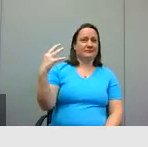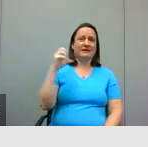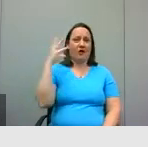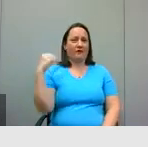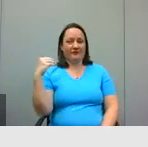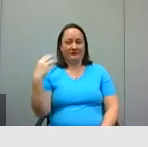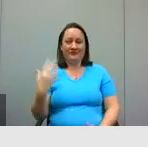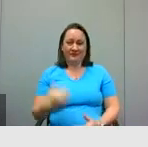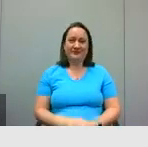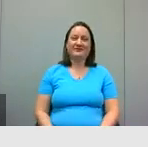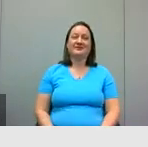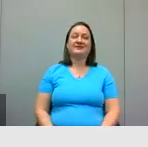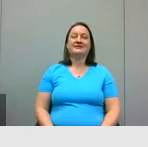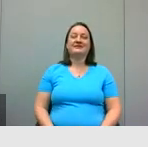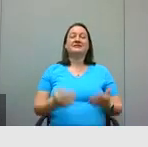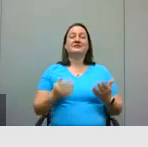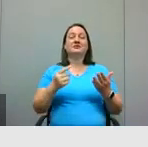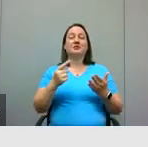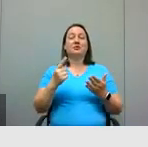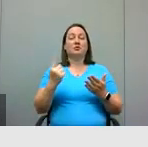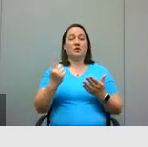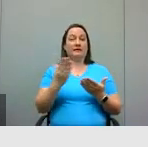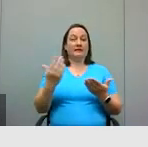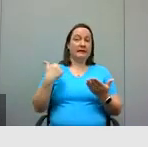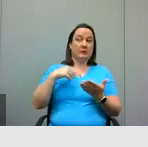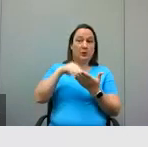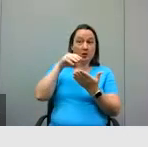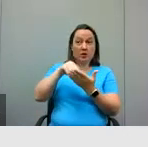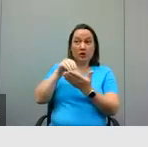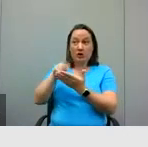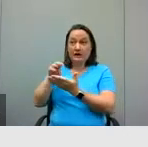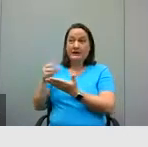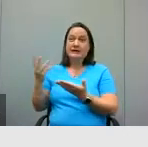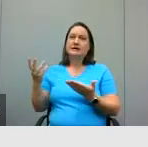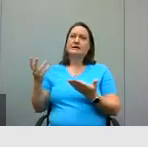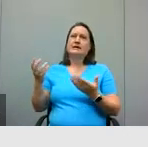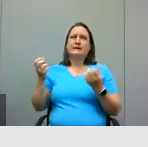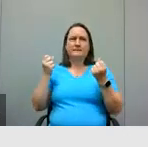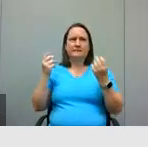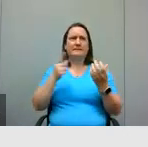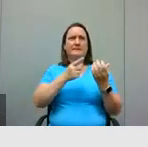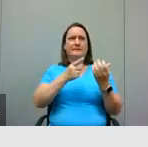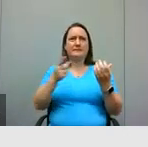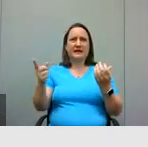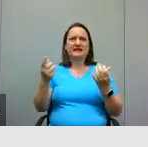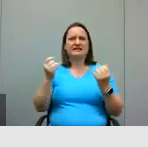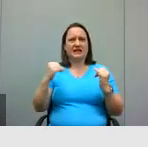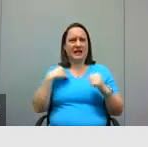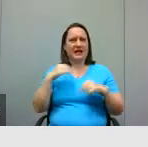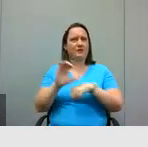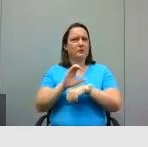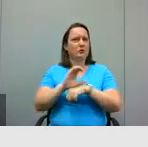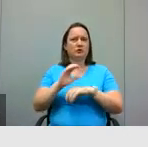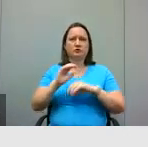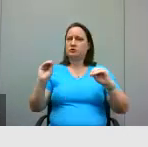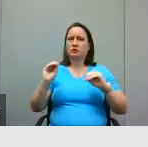One thing we're learning as a result of all this is there are a number of people who have computers still that don't have cameras.